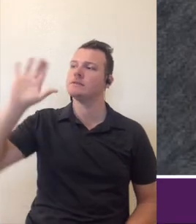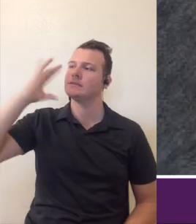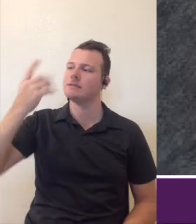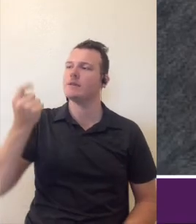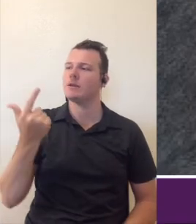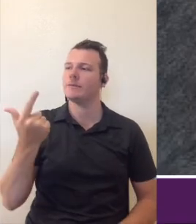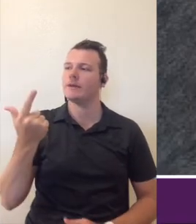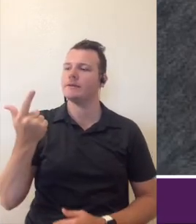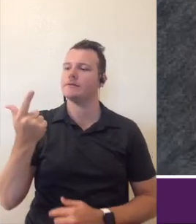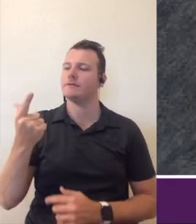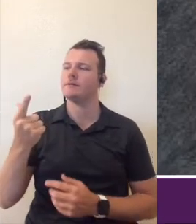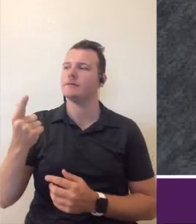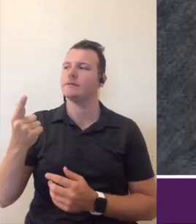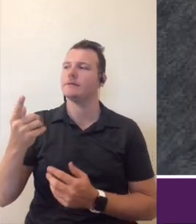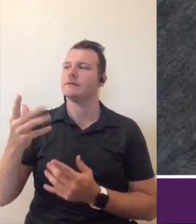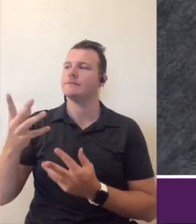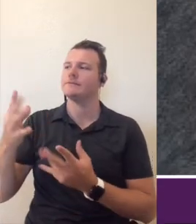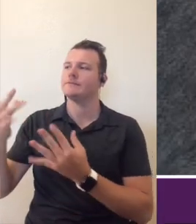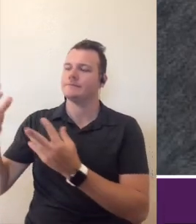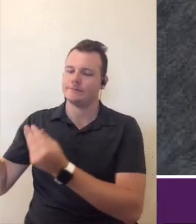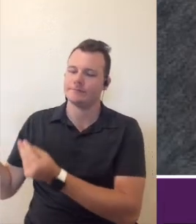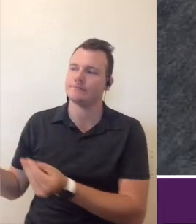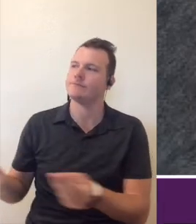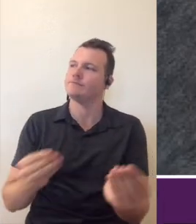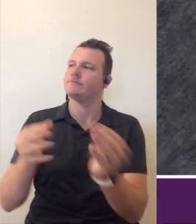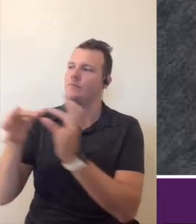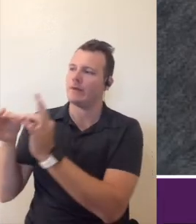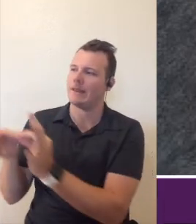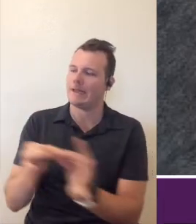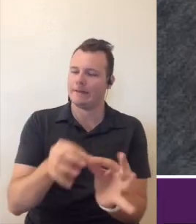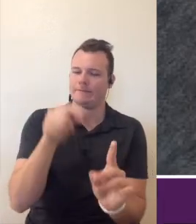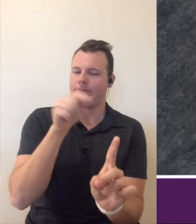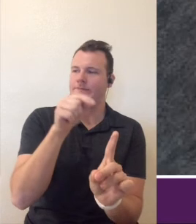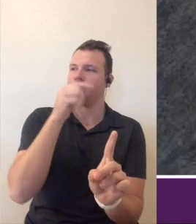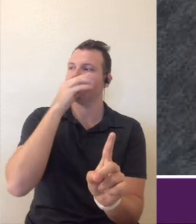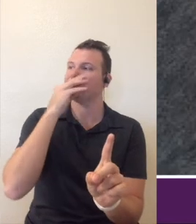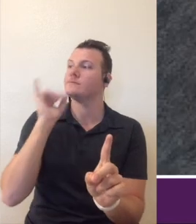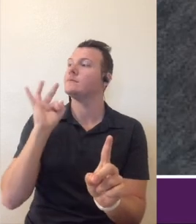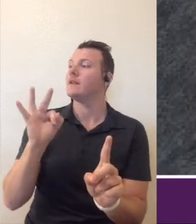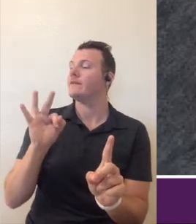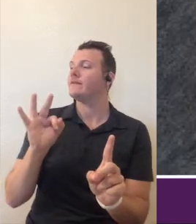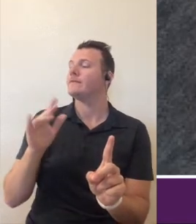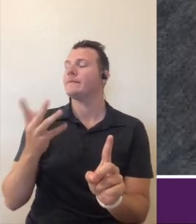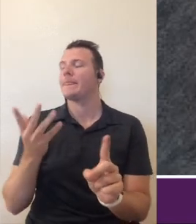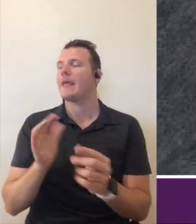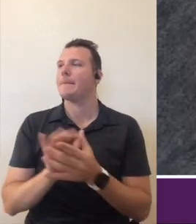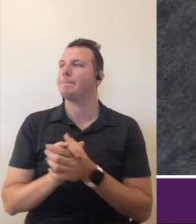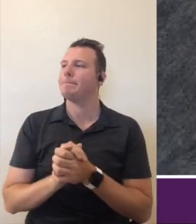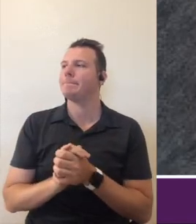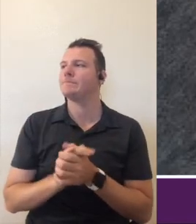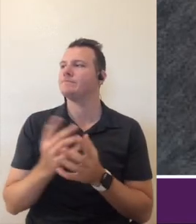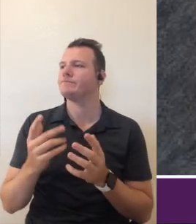Thank you. This question's kind of appears to be a segue from that.